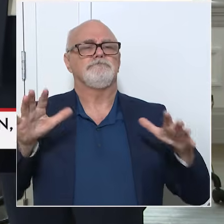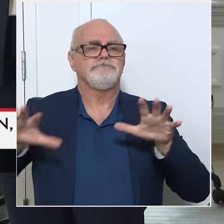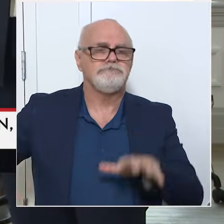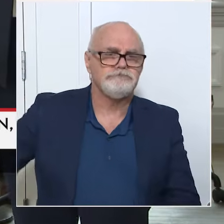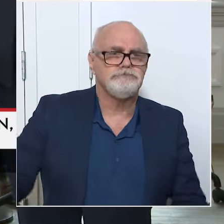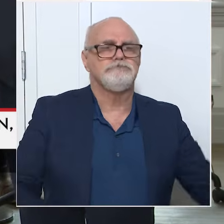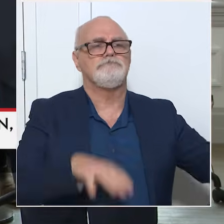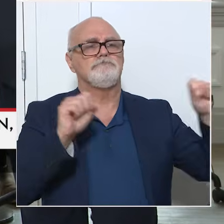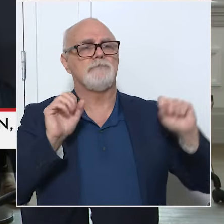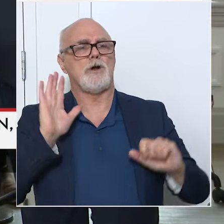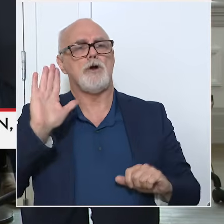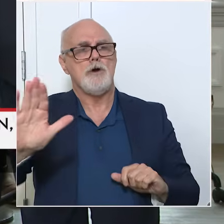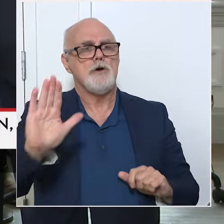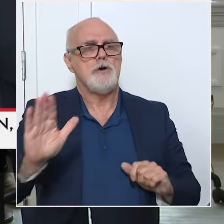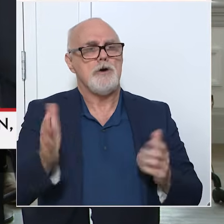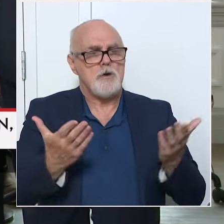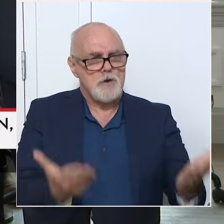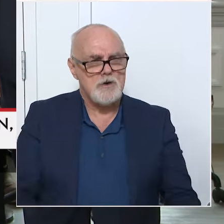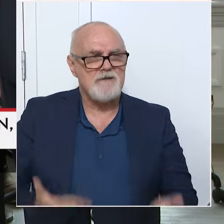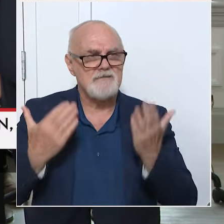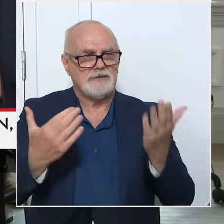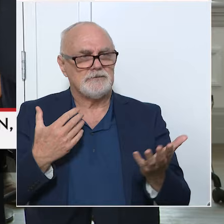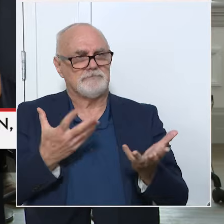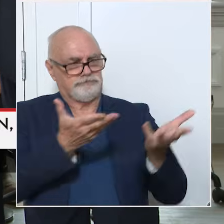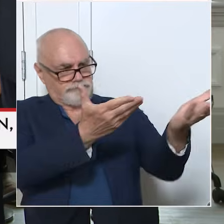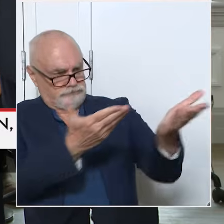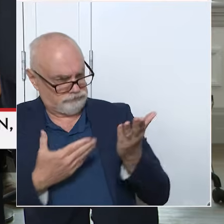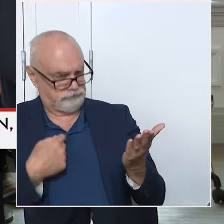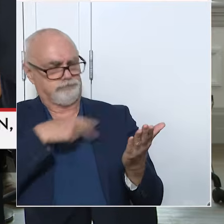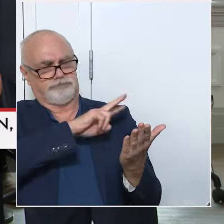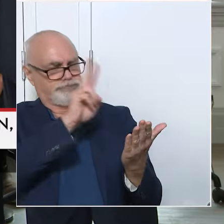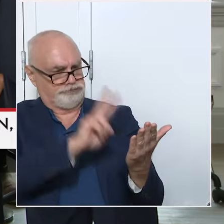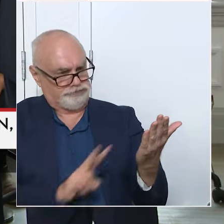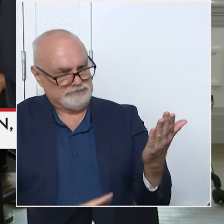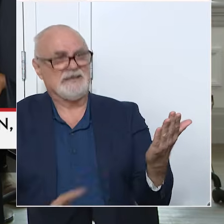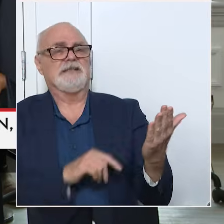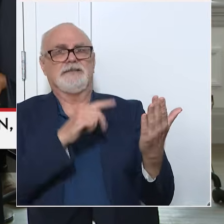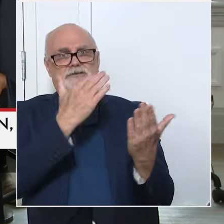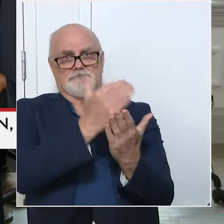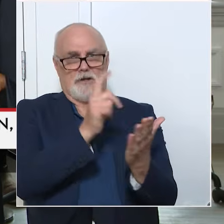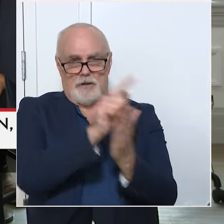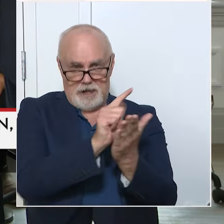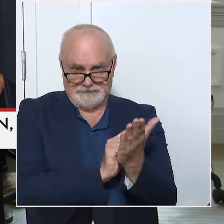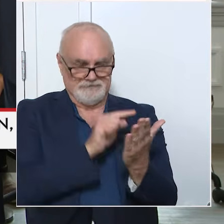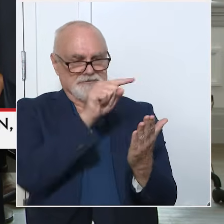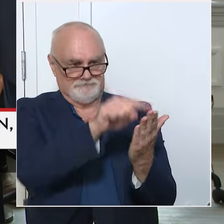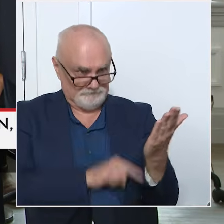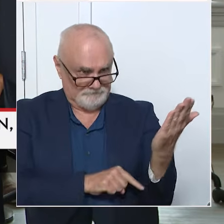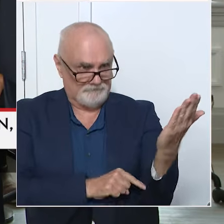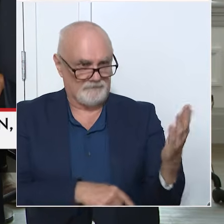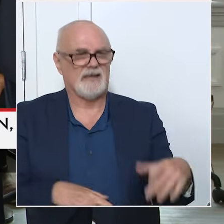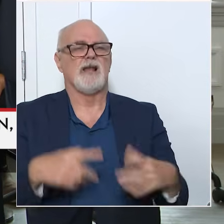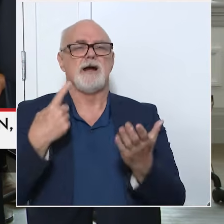bills that we need. And we need them. If we're talking about reclaiming our place and being #1 in